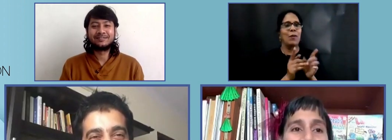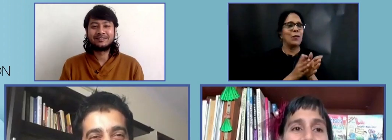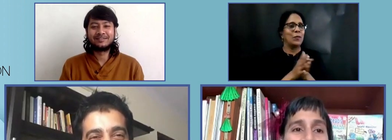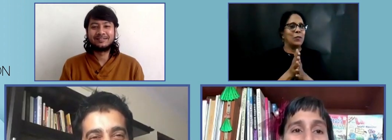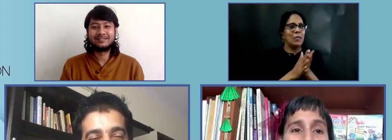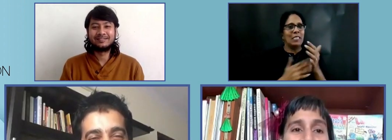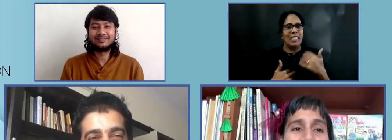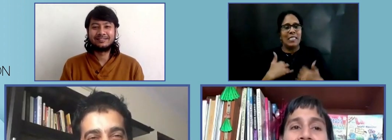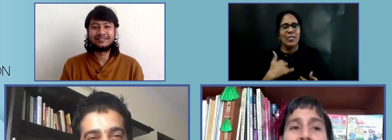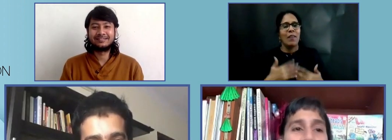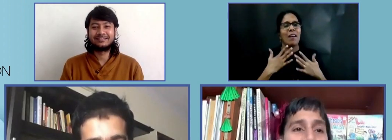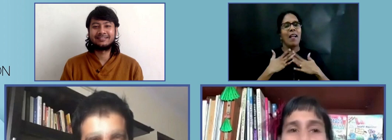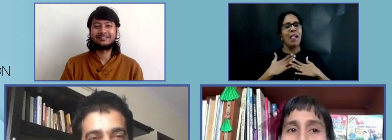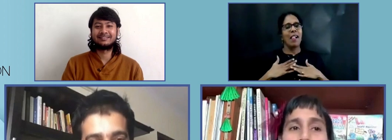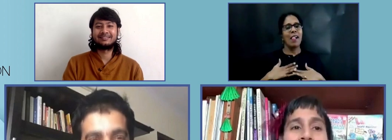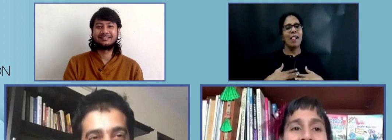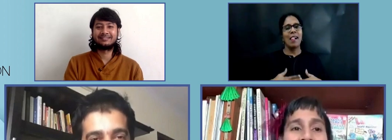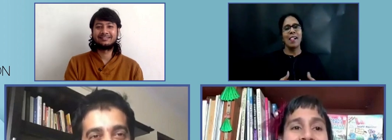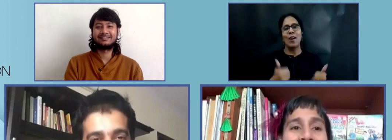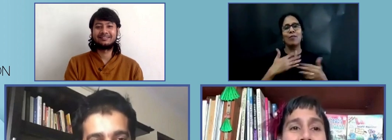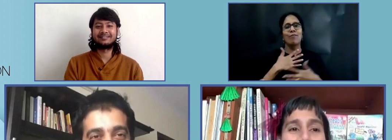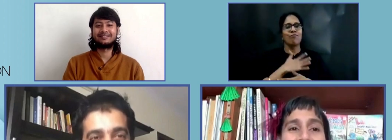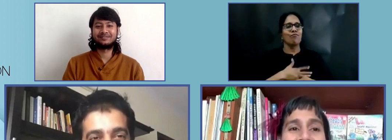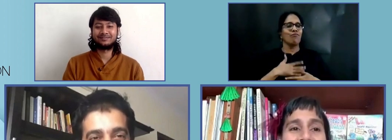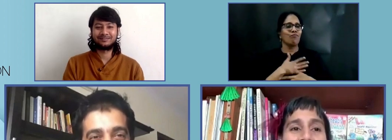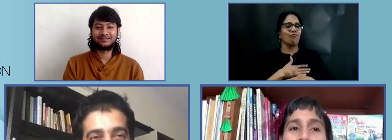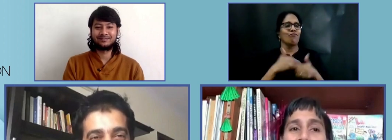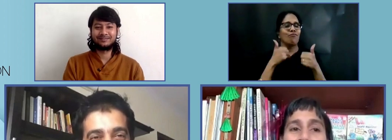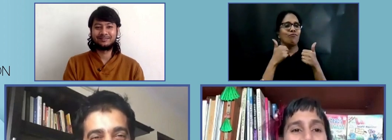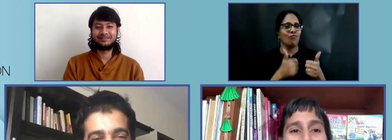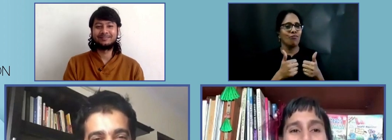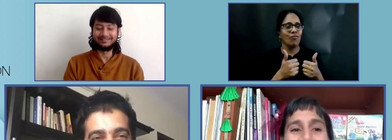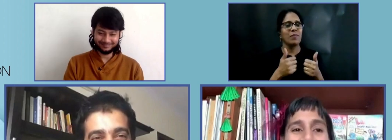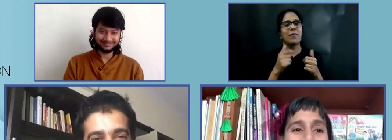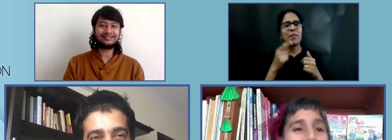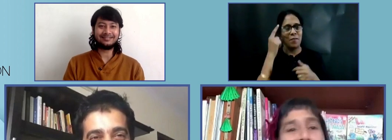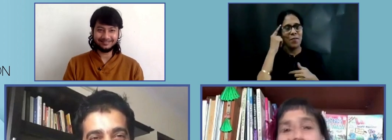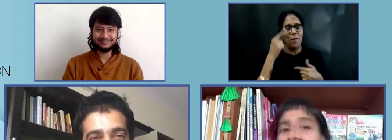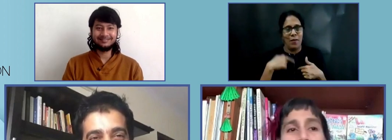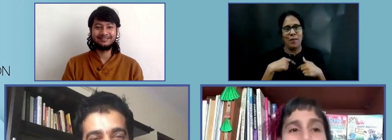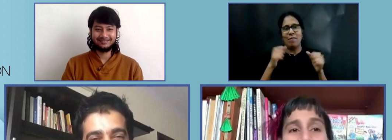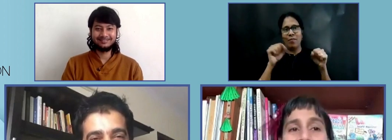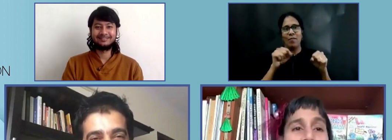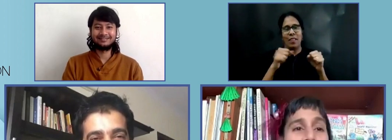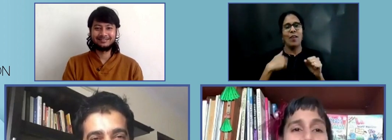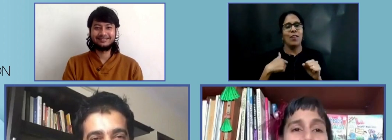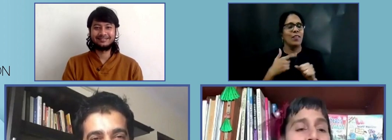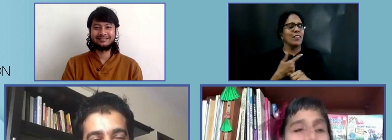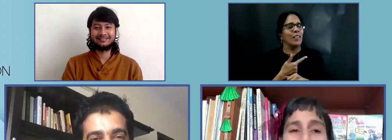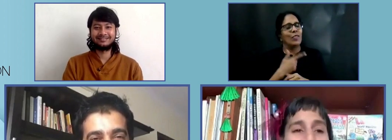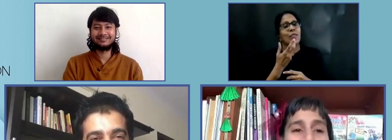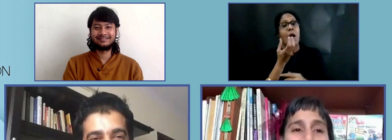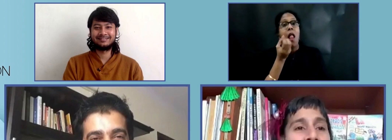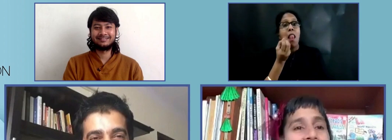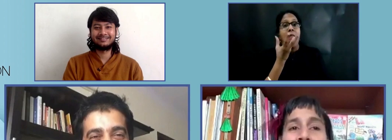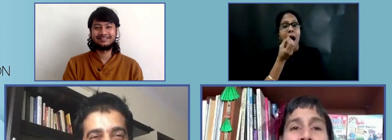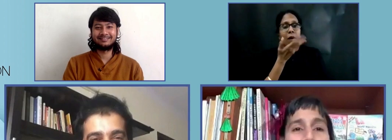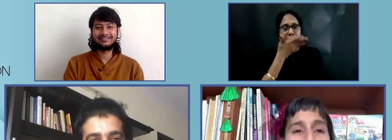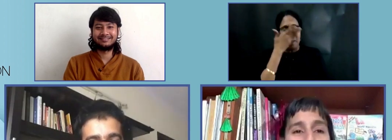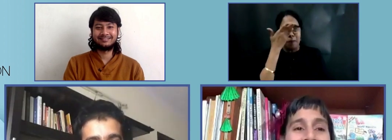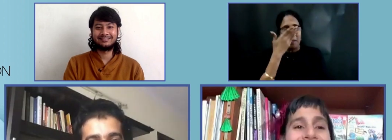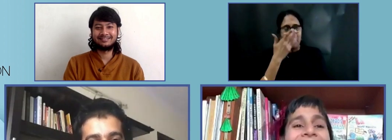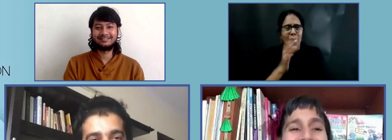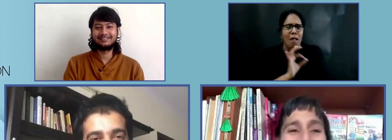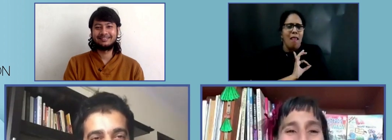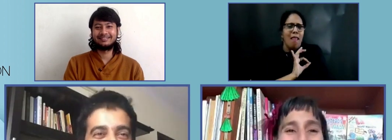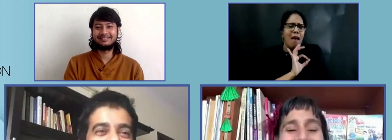a relaxing and an enjoyable thing for me. Yeah. Because yeah. I always love roses a lot. Anything for